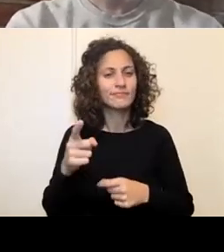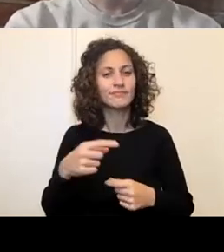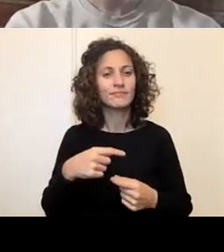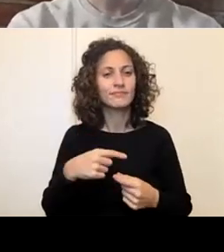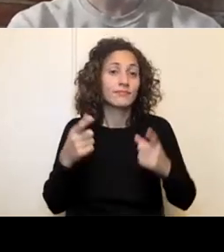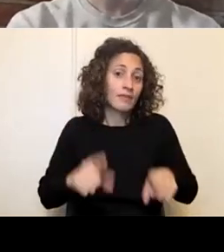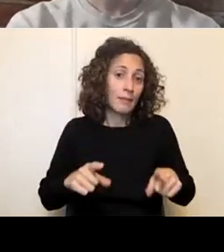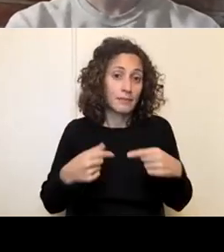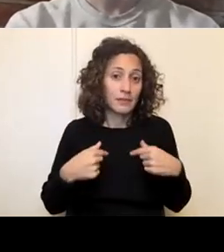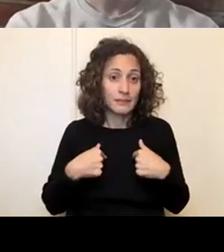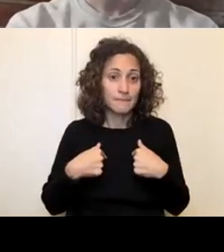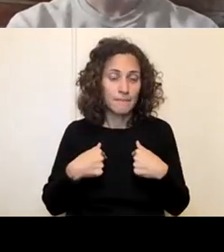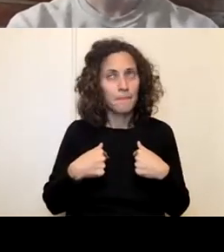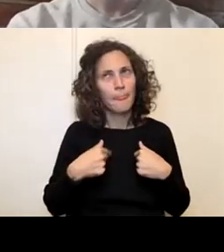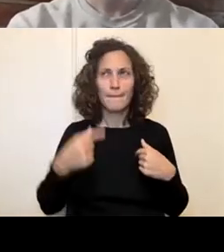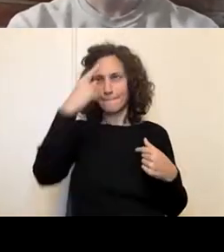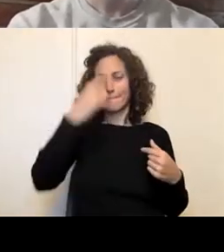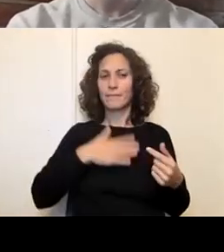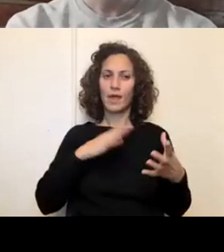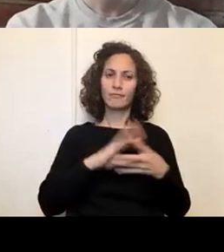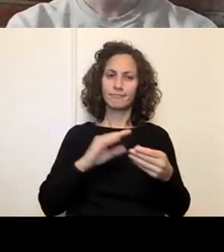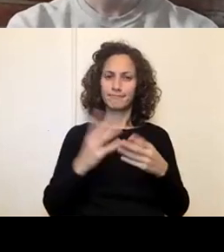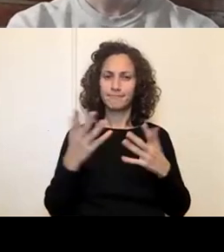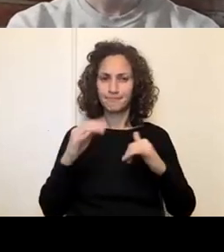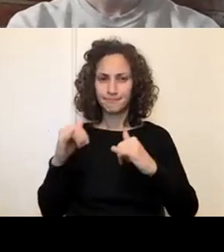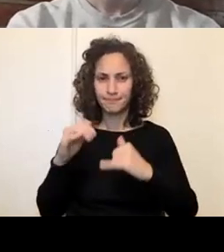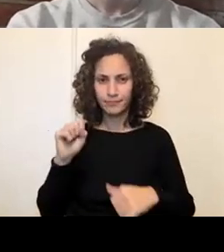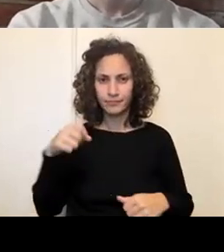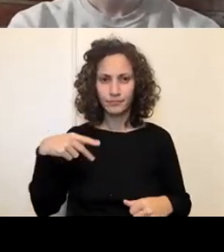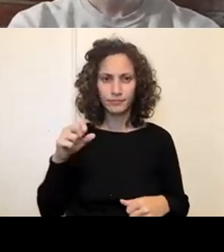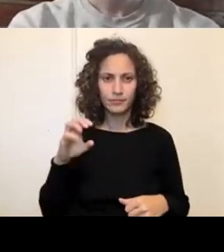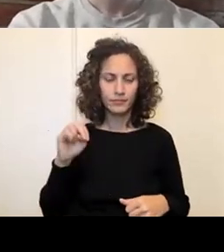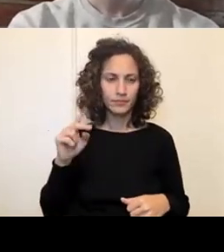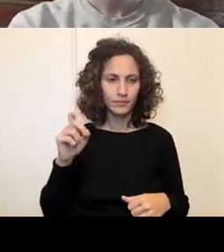I would have said something along the same lines that Spencer was talking about